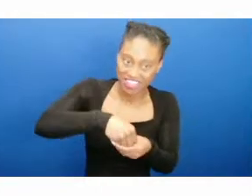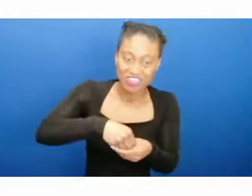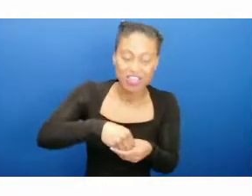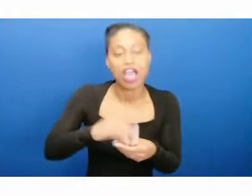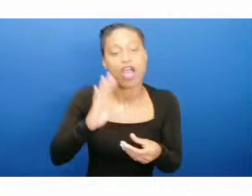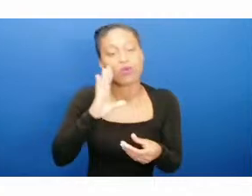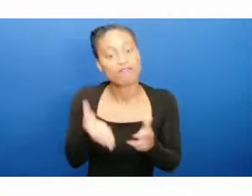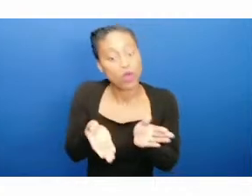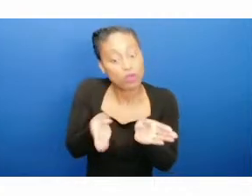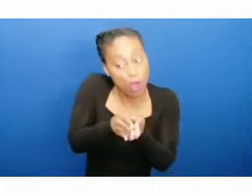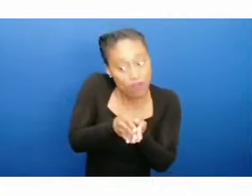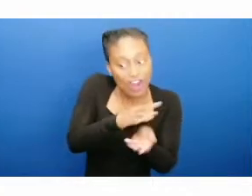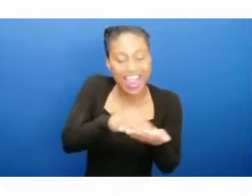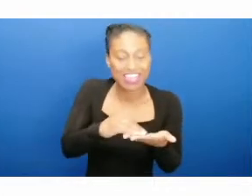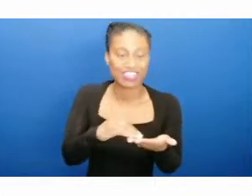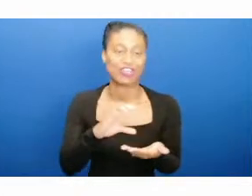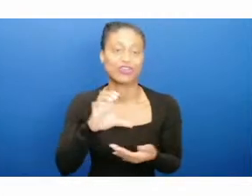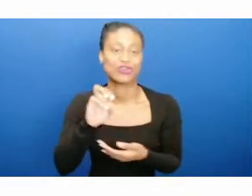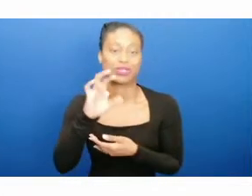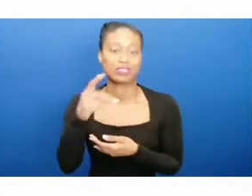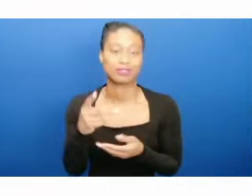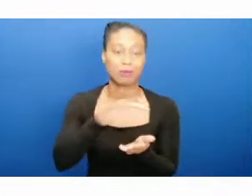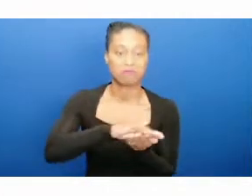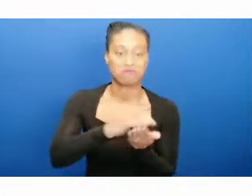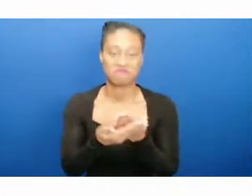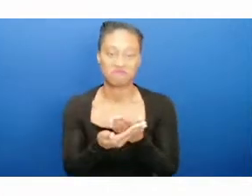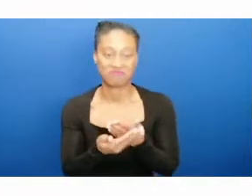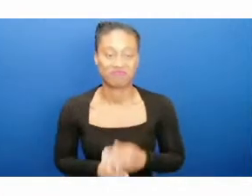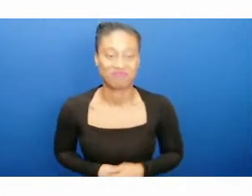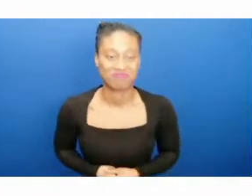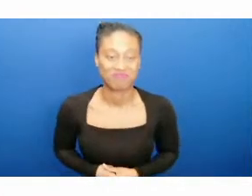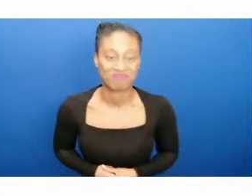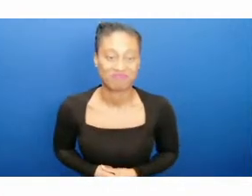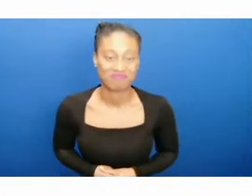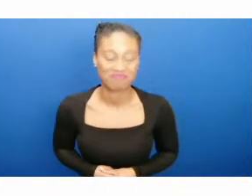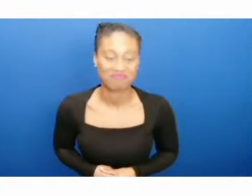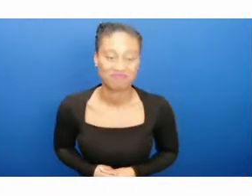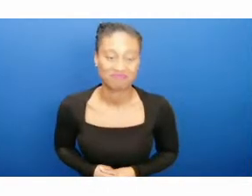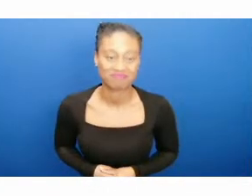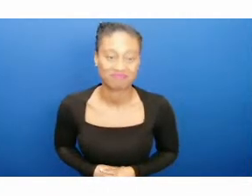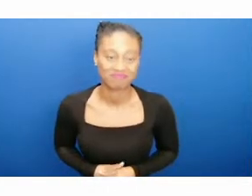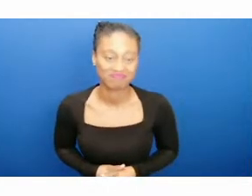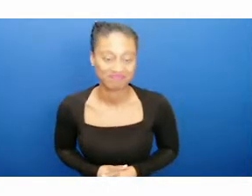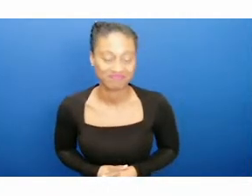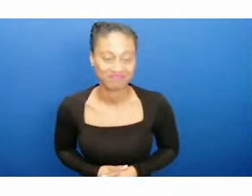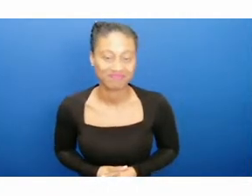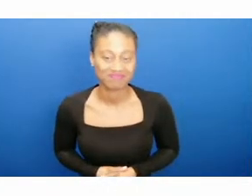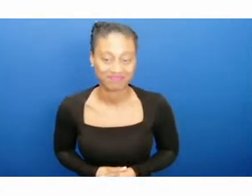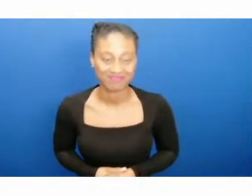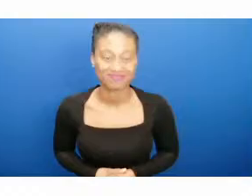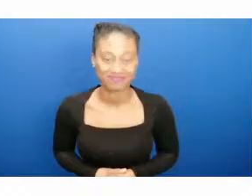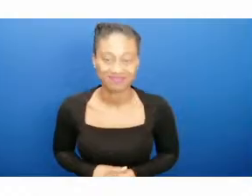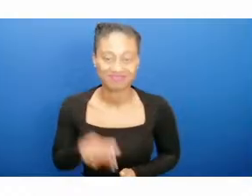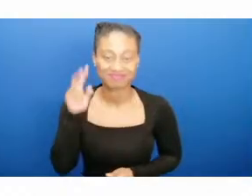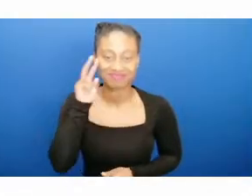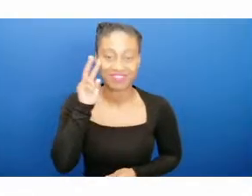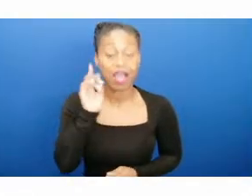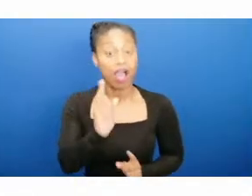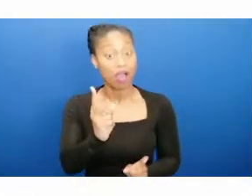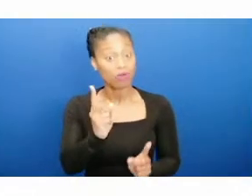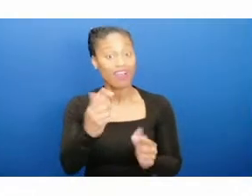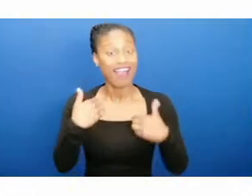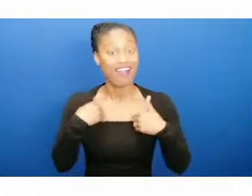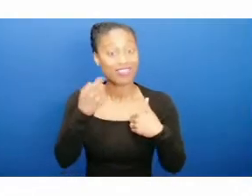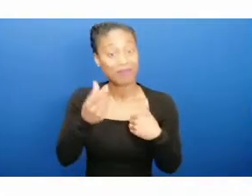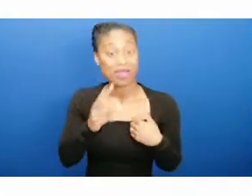both sides. So let's see. All right, we've got that going. Oh, actually, I have a little bit of